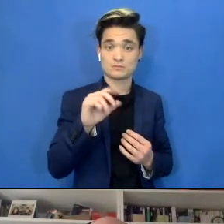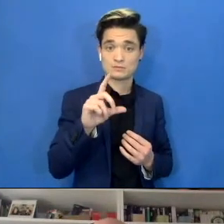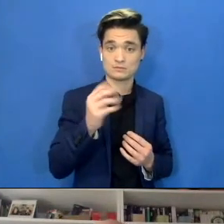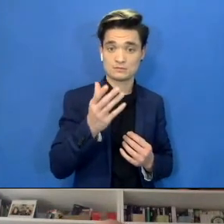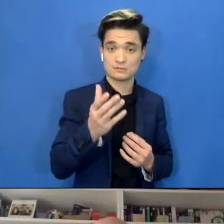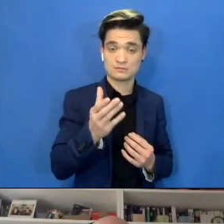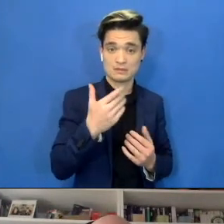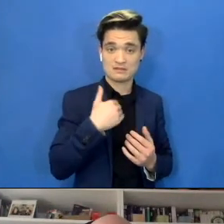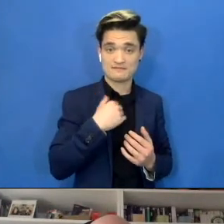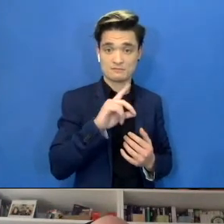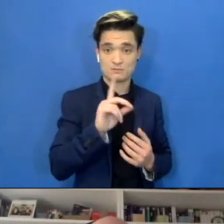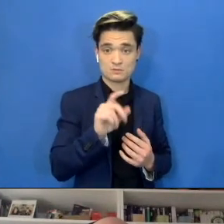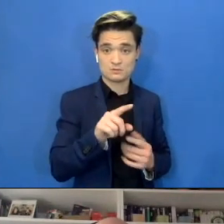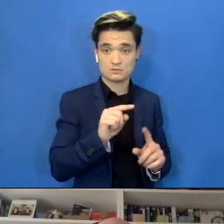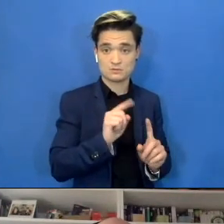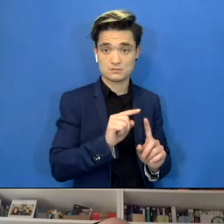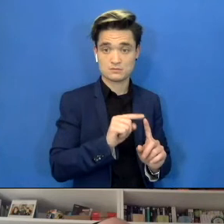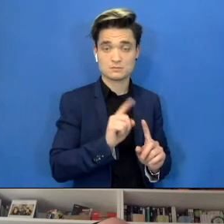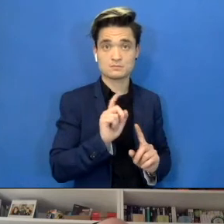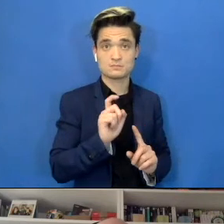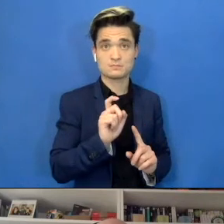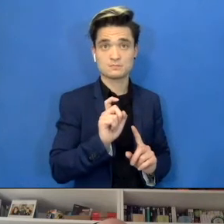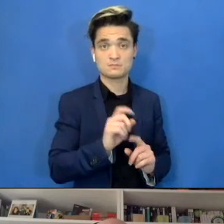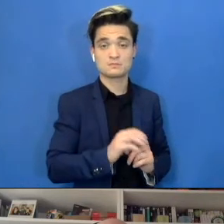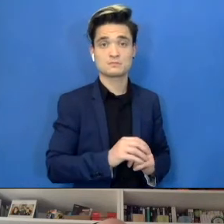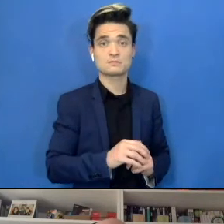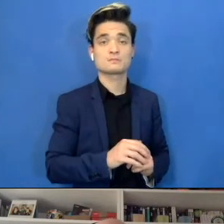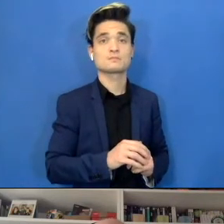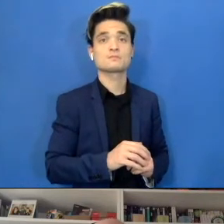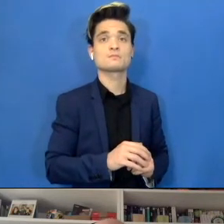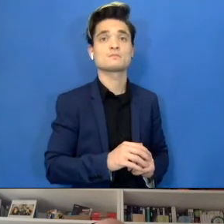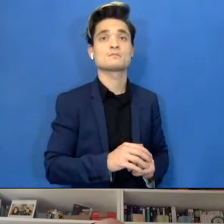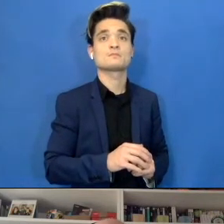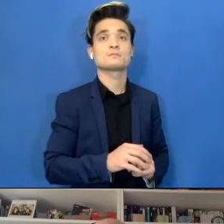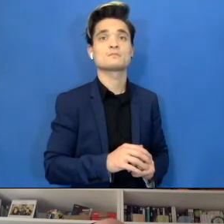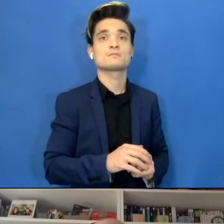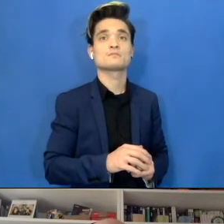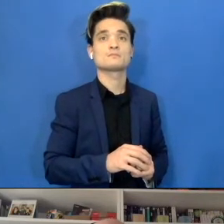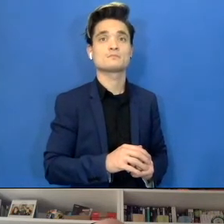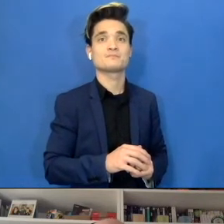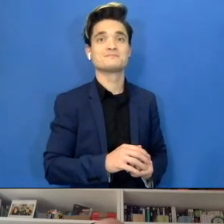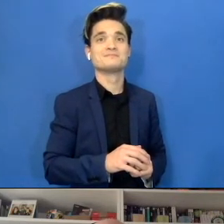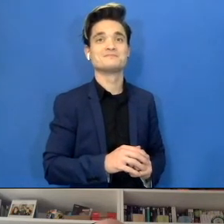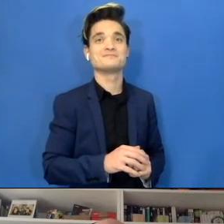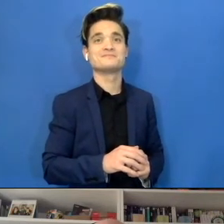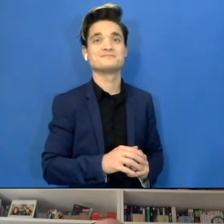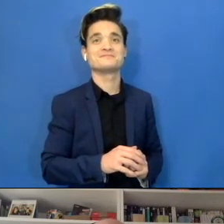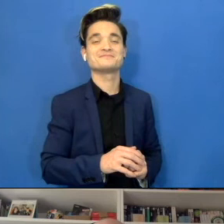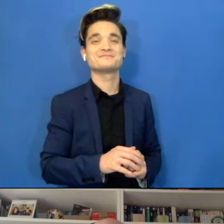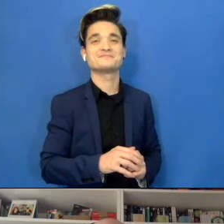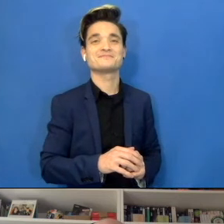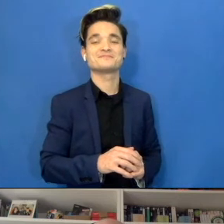Just an observation that I think that there is a higher level